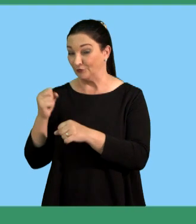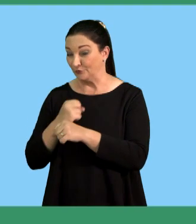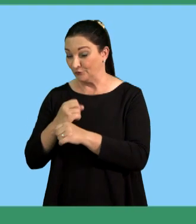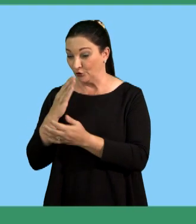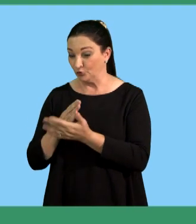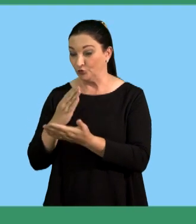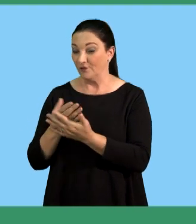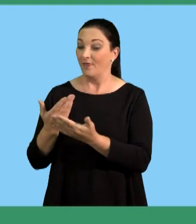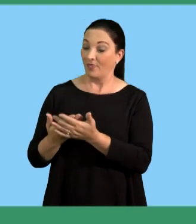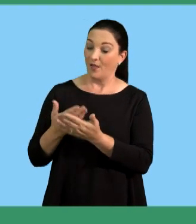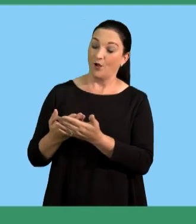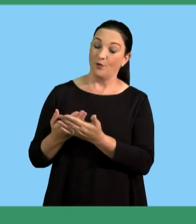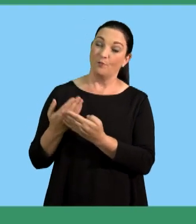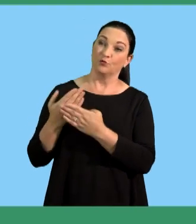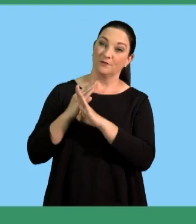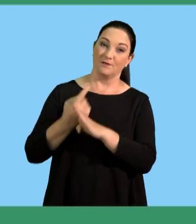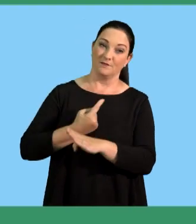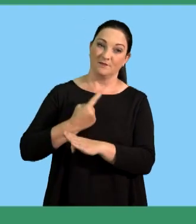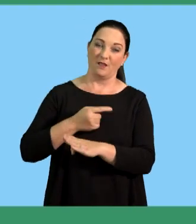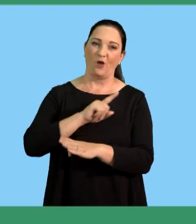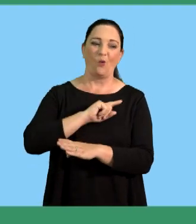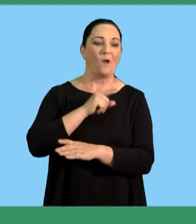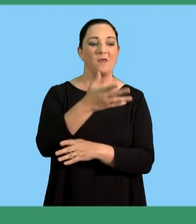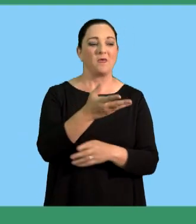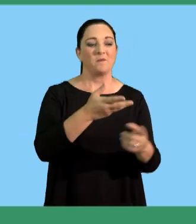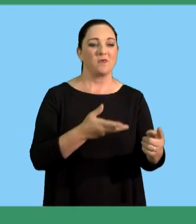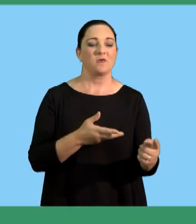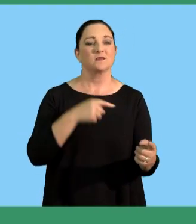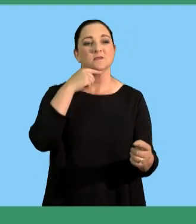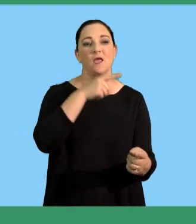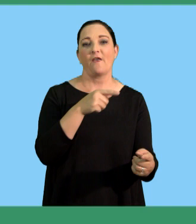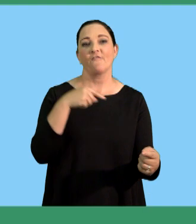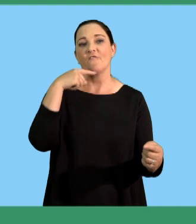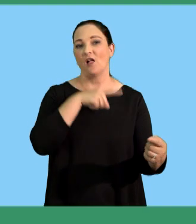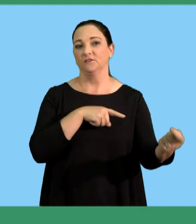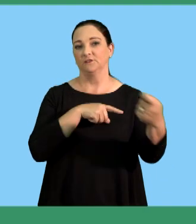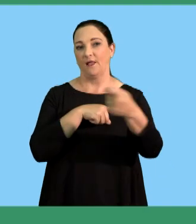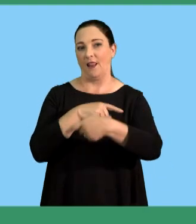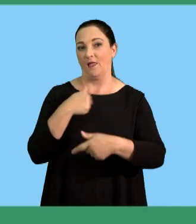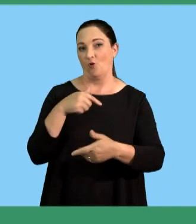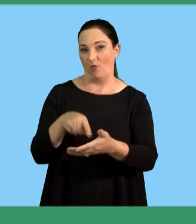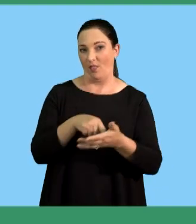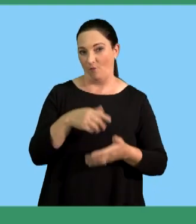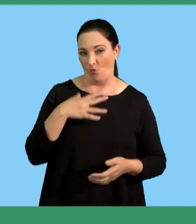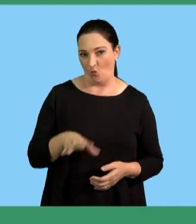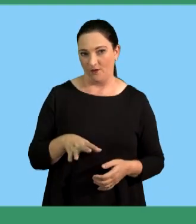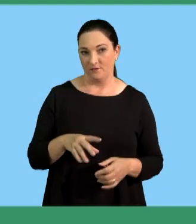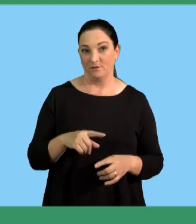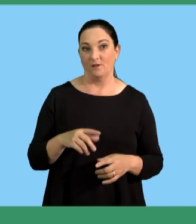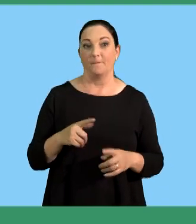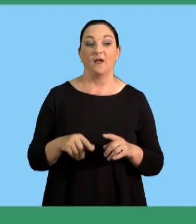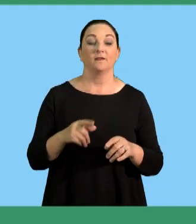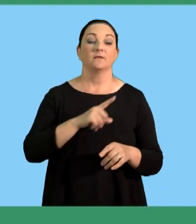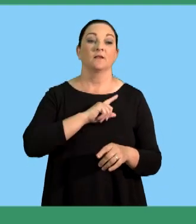a good way to do this, as the insured is less likely to submit false claim when he or she needs to